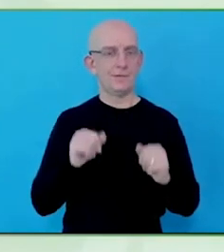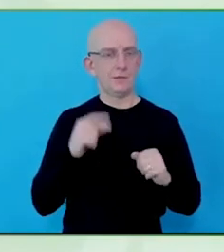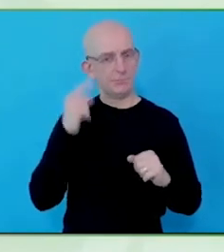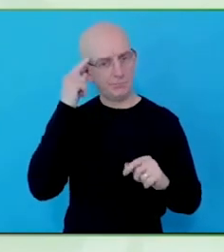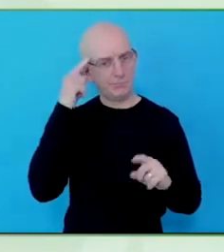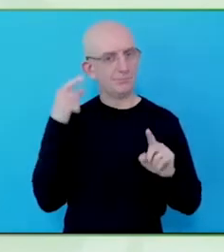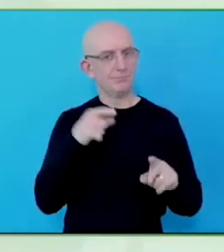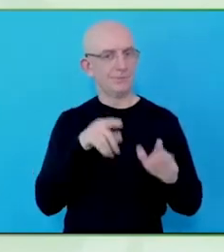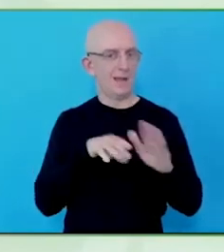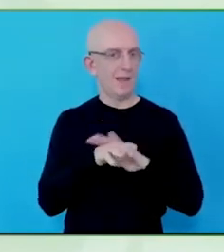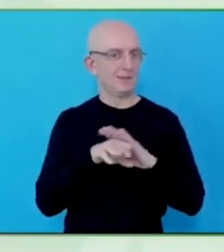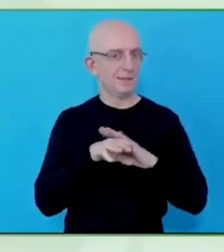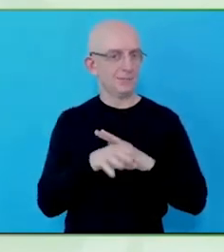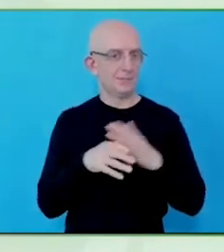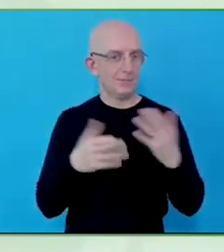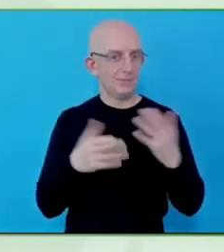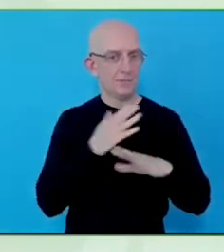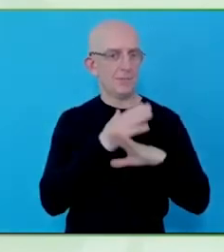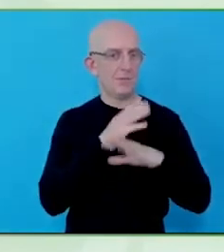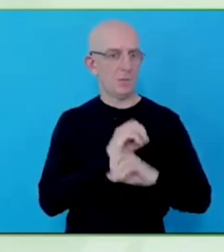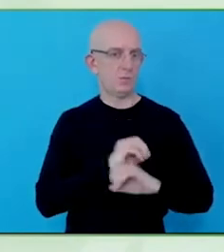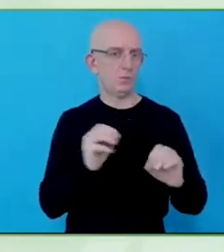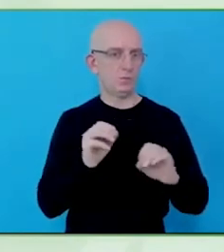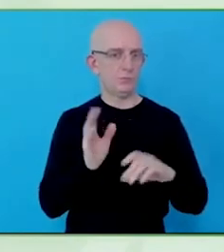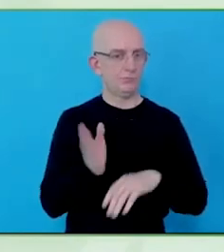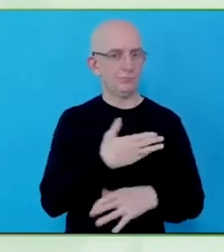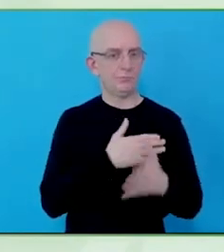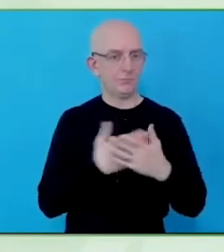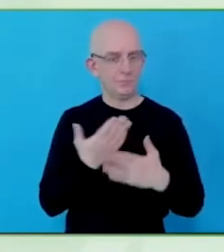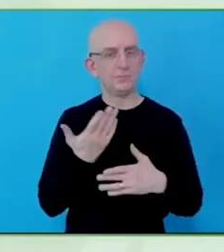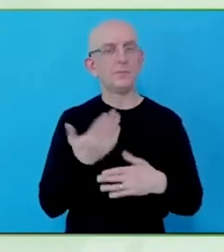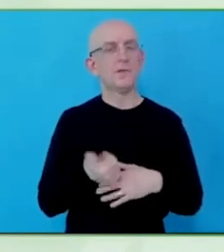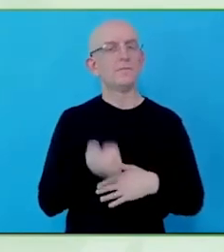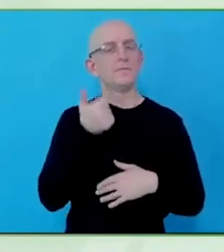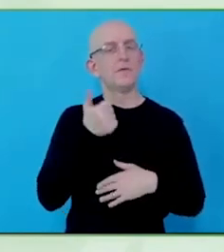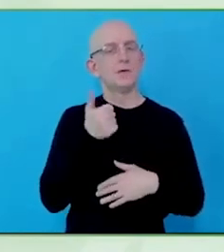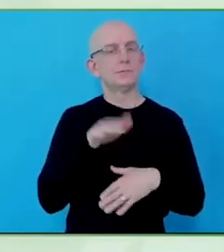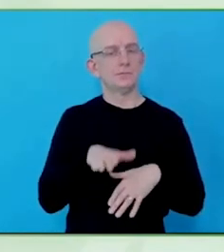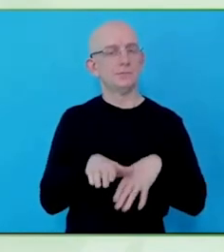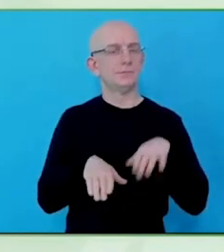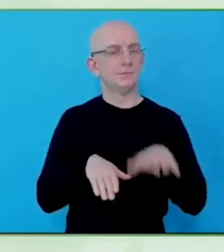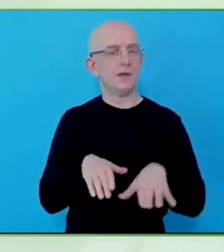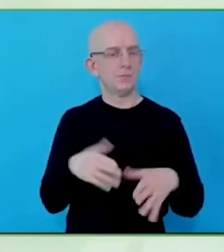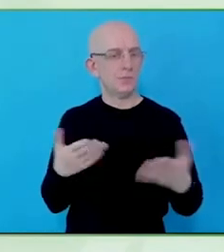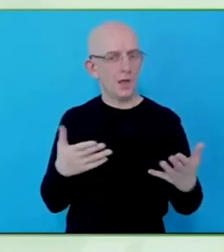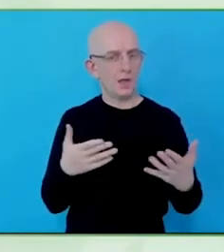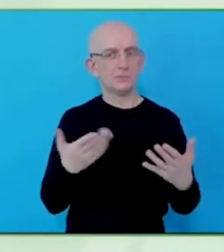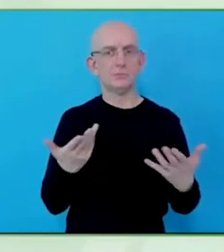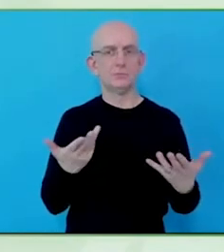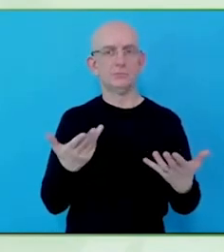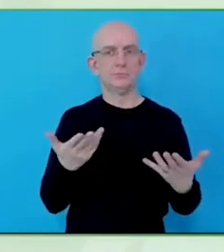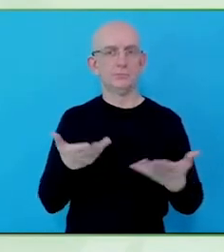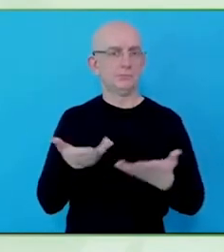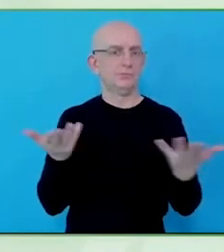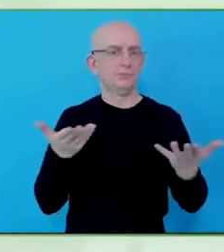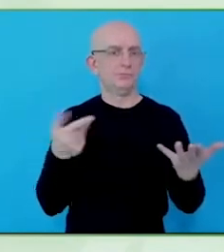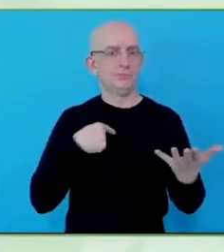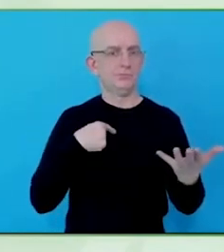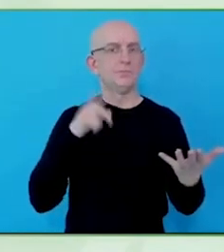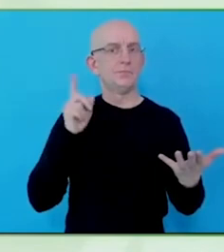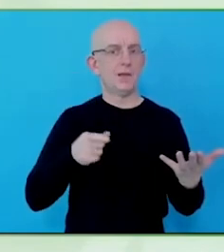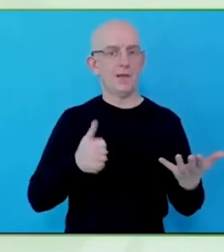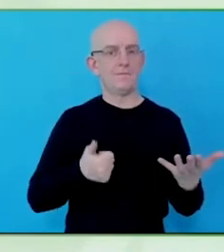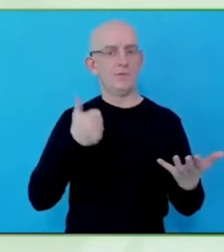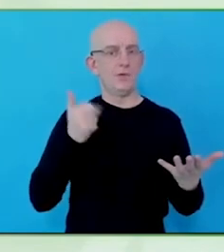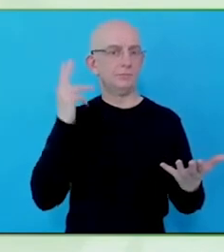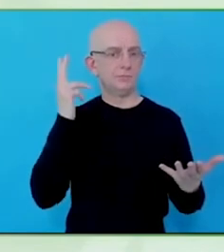Another C for conversion. Thank you. So yeah, I would assume or I would hope that we have everyone convinced, definitely. Then it depends on where you stand and